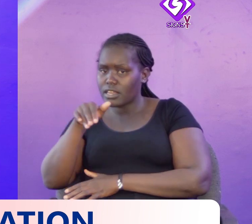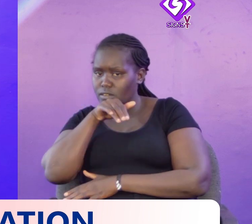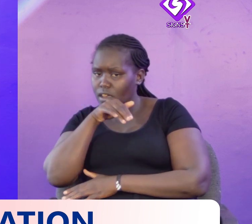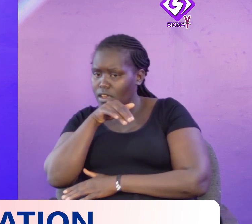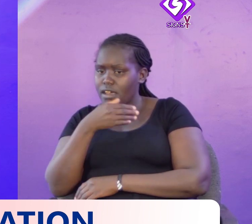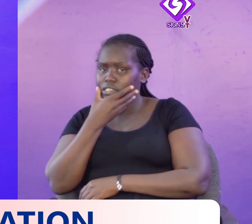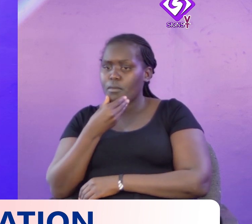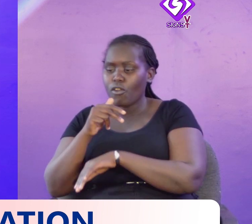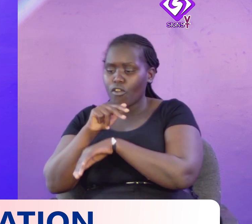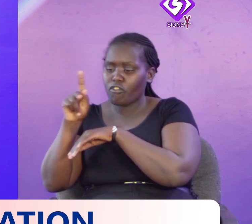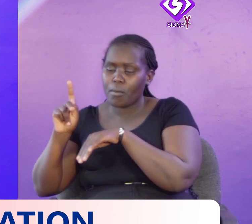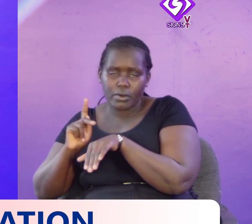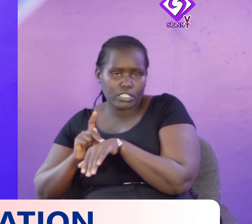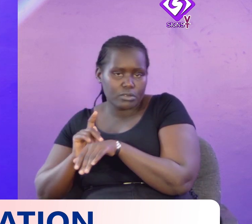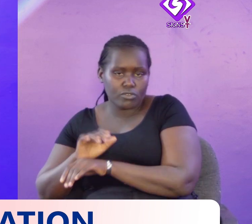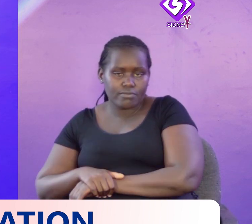principle. Am I right?